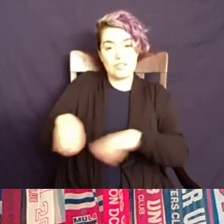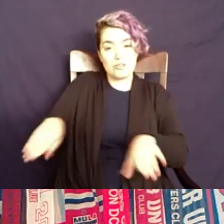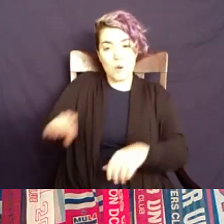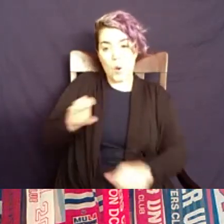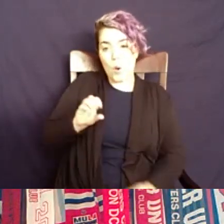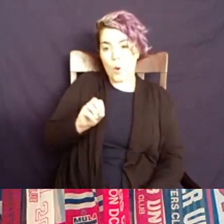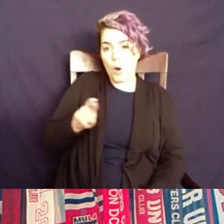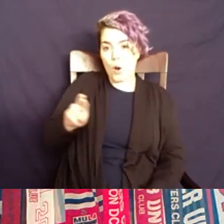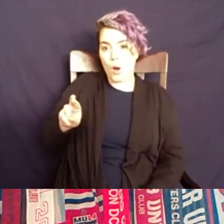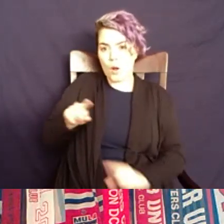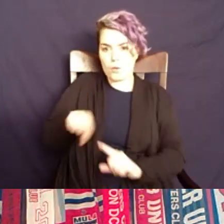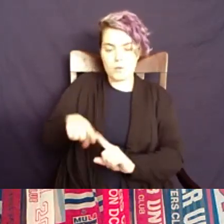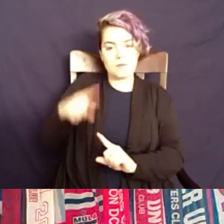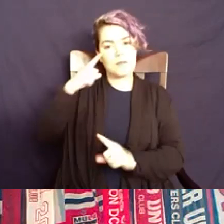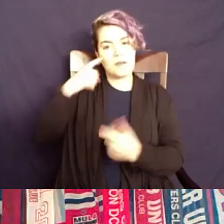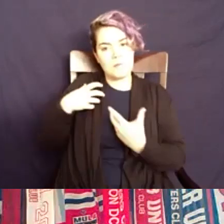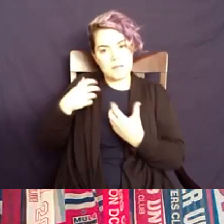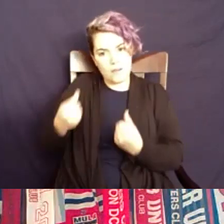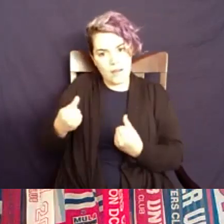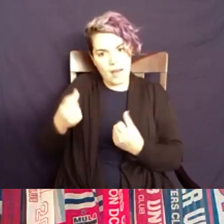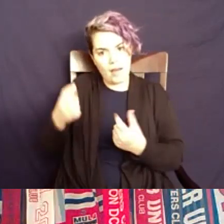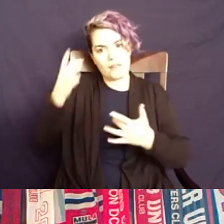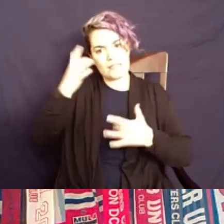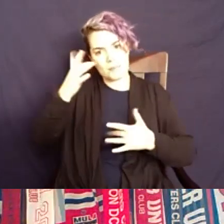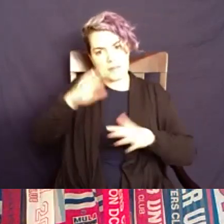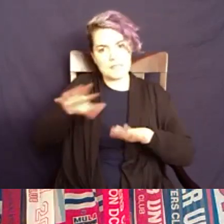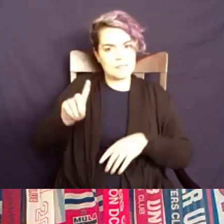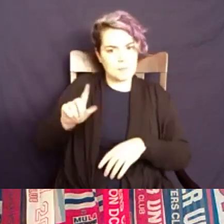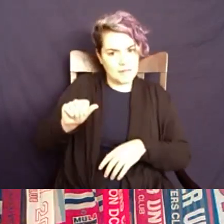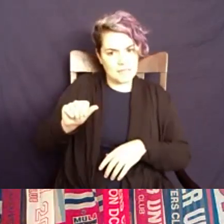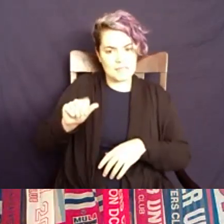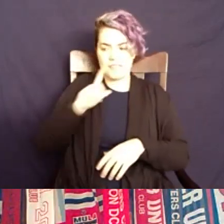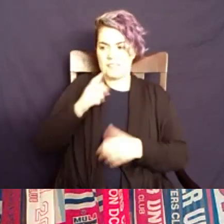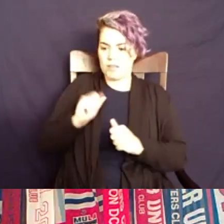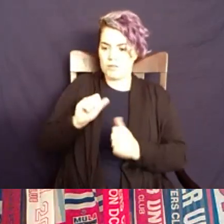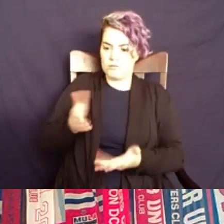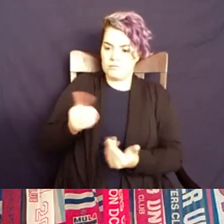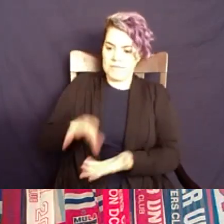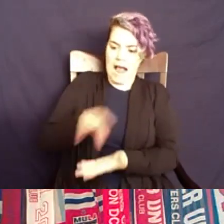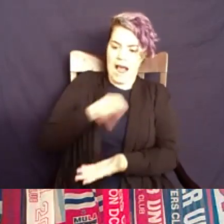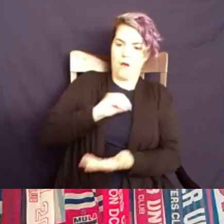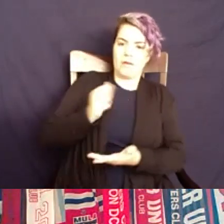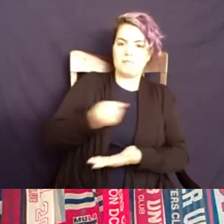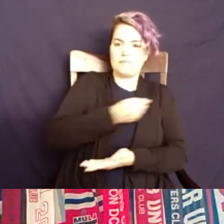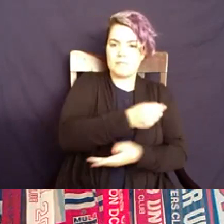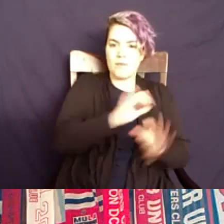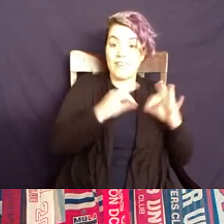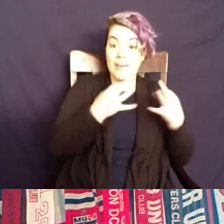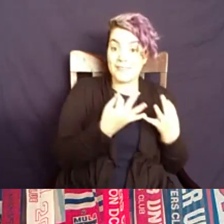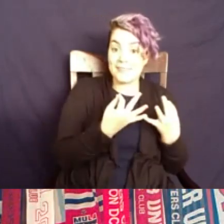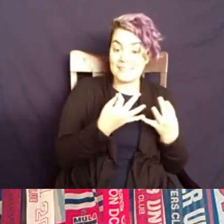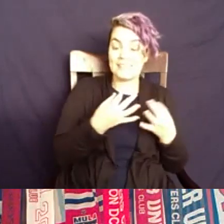health disabilities, and trying to get them out and get them placed with families. And, you know, now that problem has